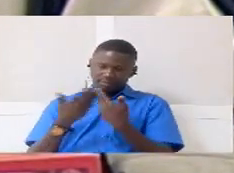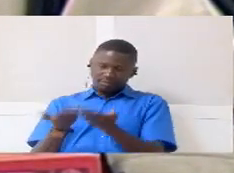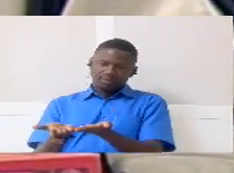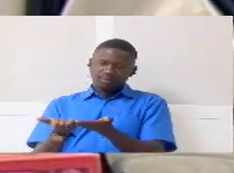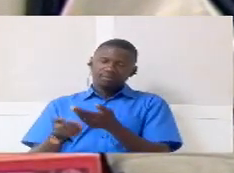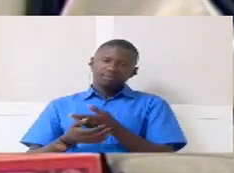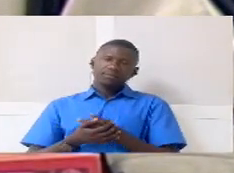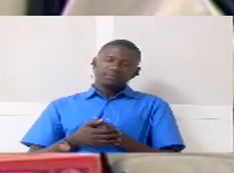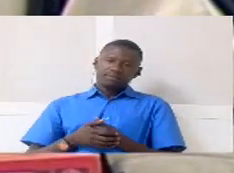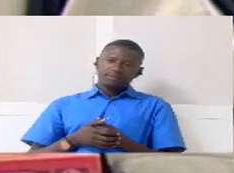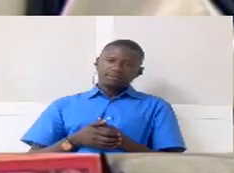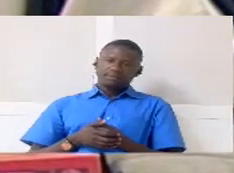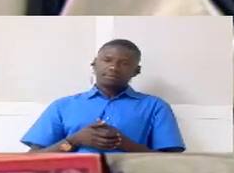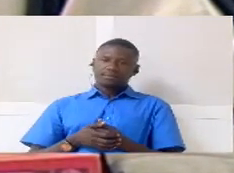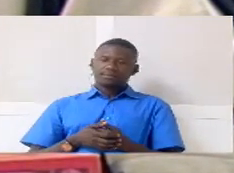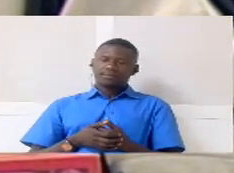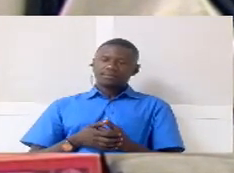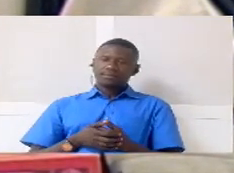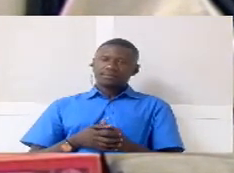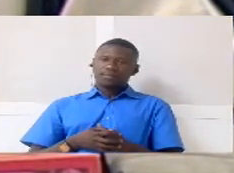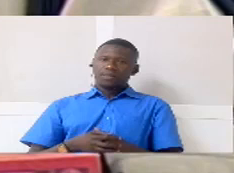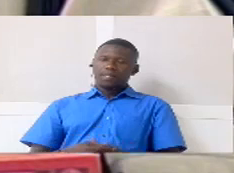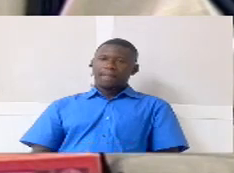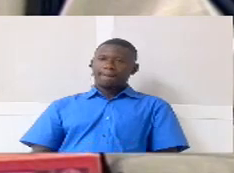Deputy Chair, you have the floor. Thanks. Chairman, no longer can